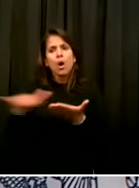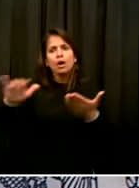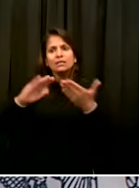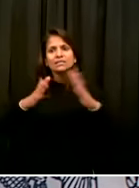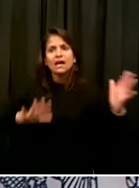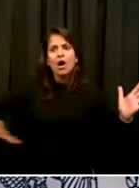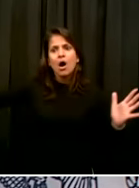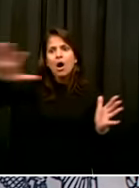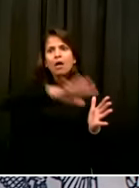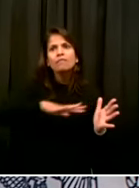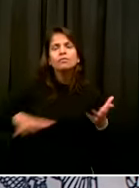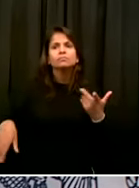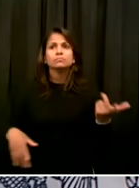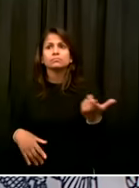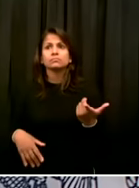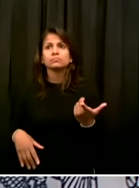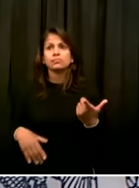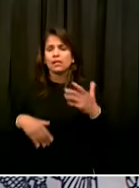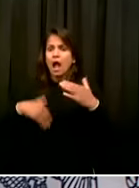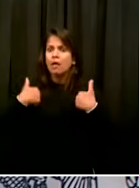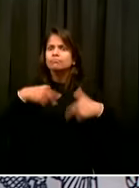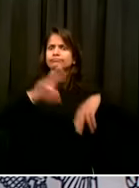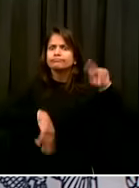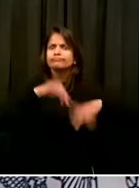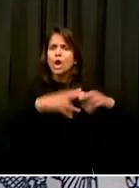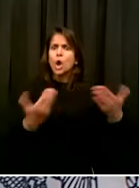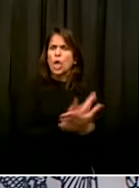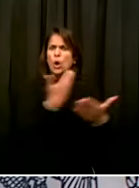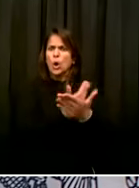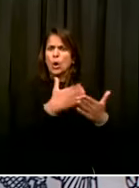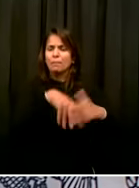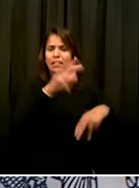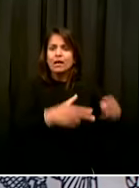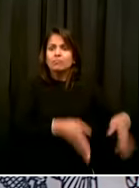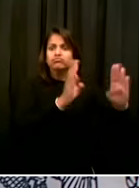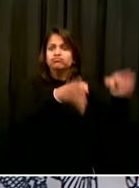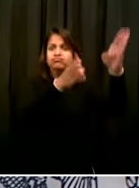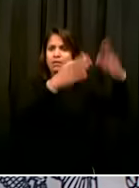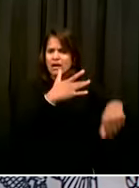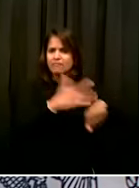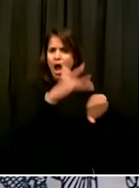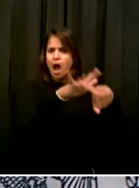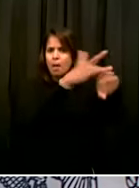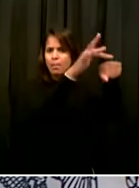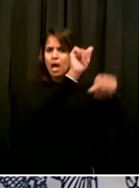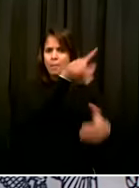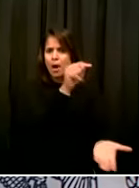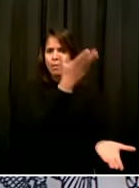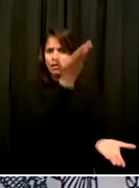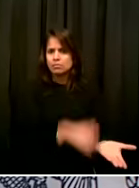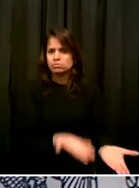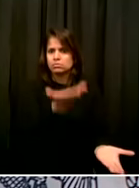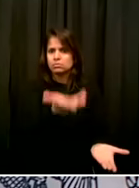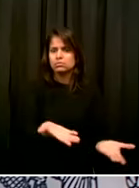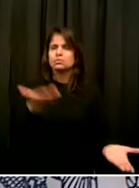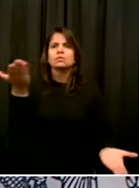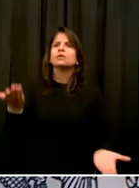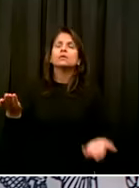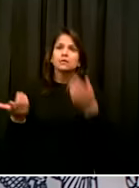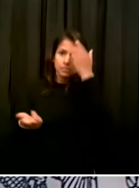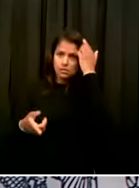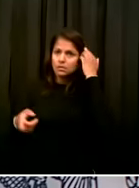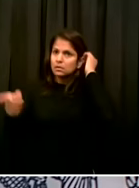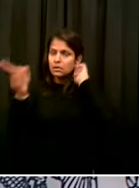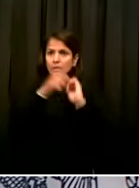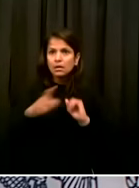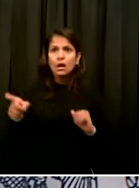and future units are luxury or market rate, but the Emergency Tenant Protection Act doesn't really distinguish when it's